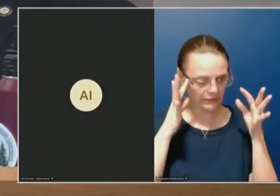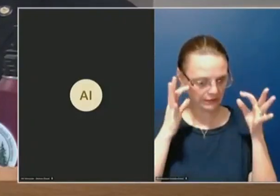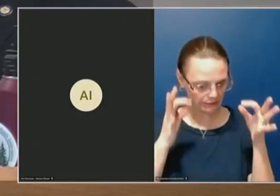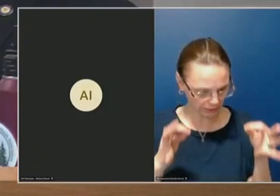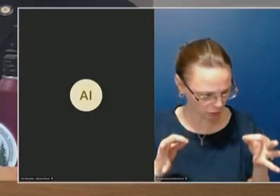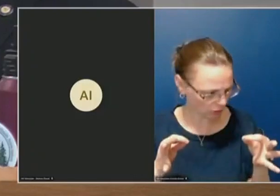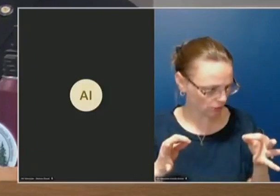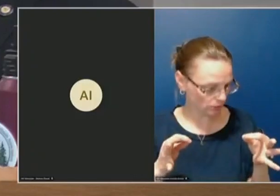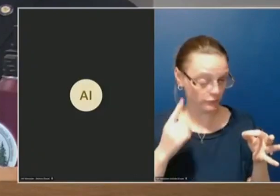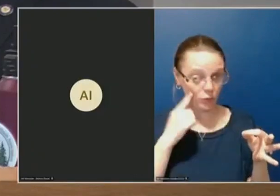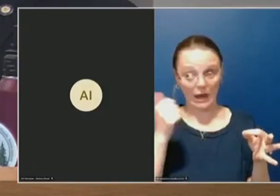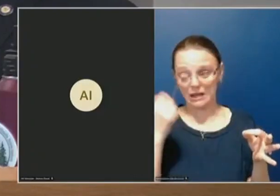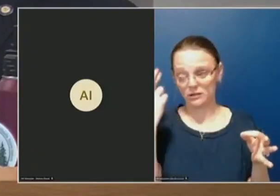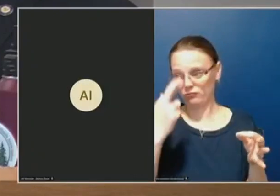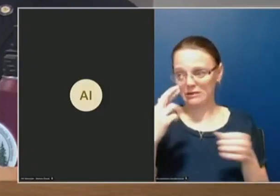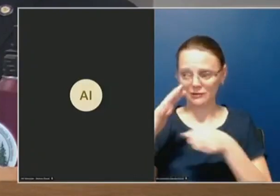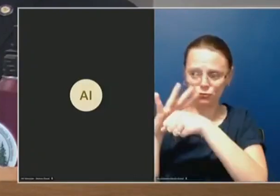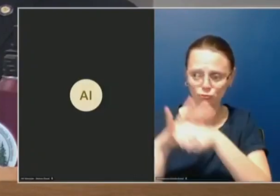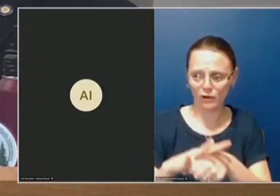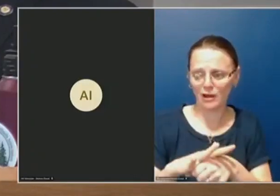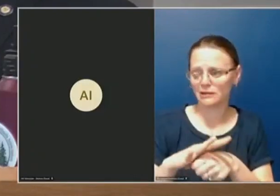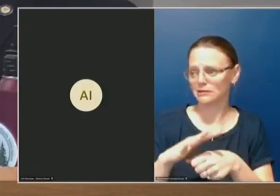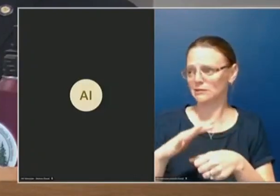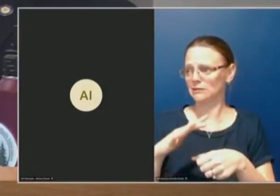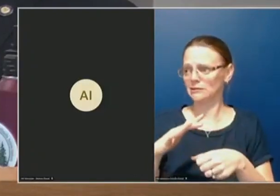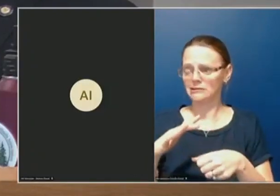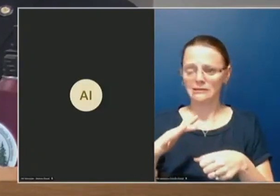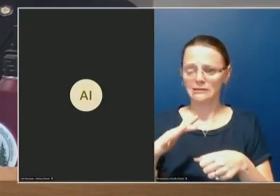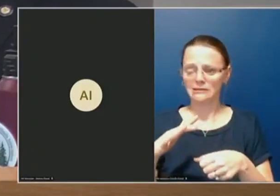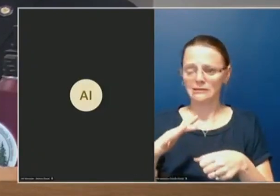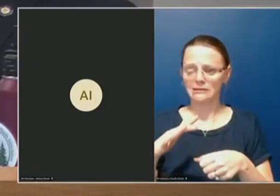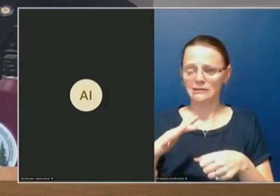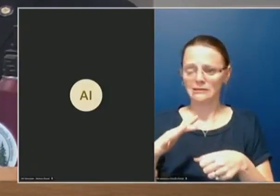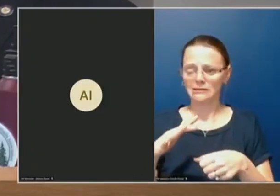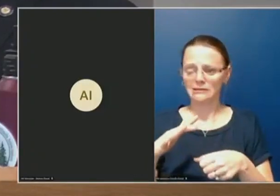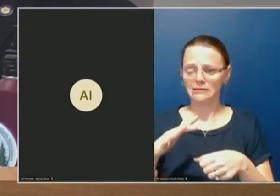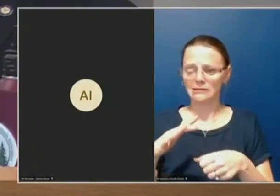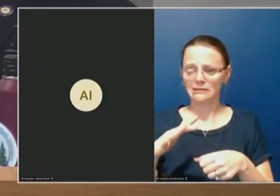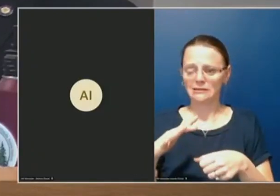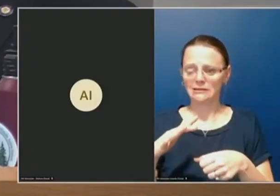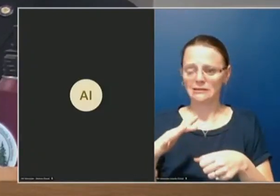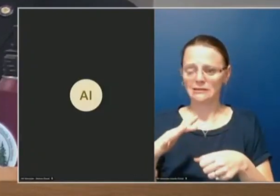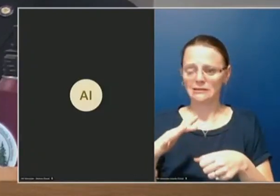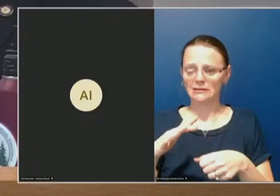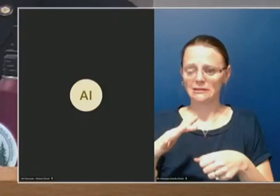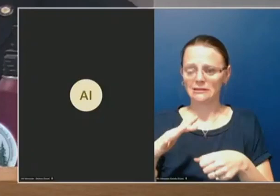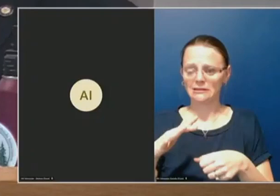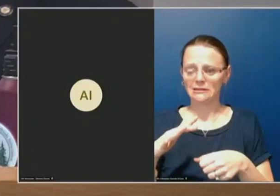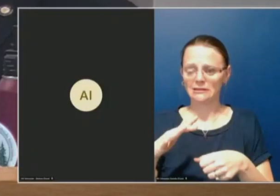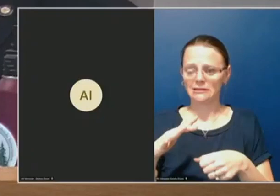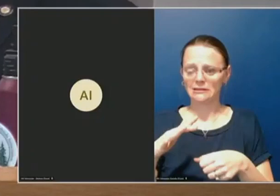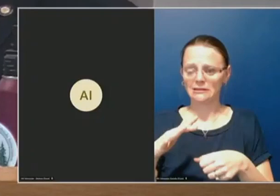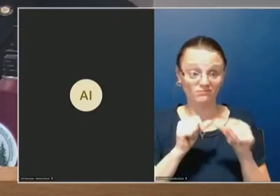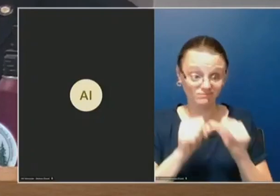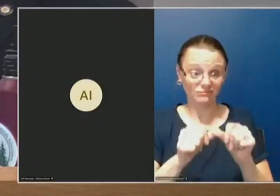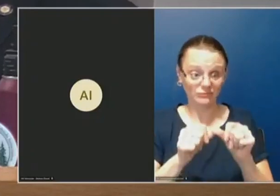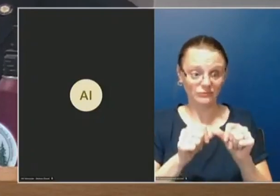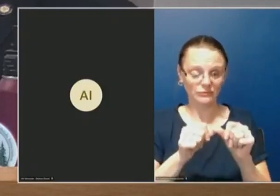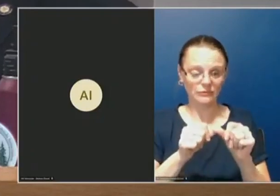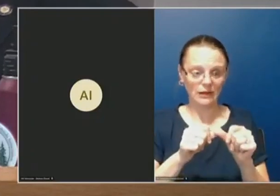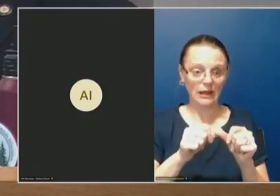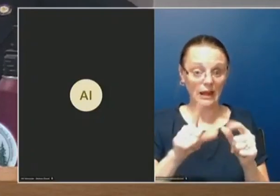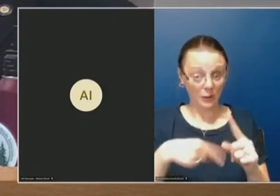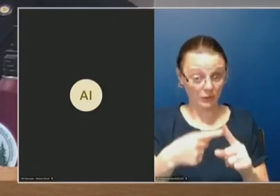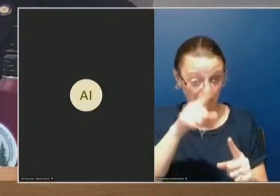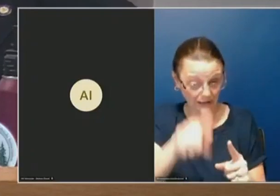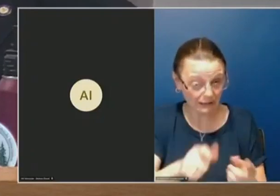skills, and that they're going to regret it, and they're going to be lifelong decisions, and they're not going to be adequately taken care of at the time when they need